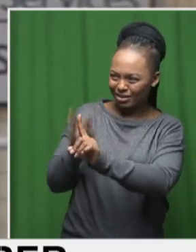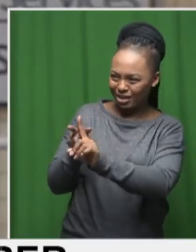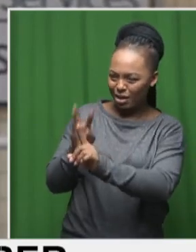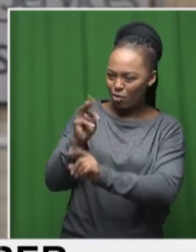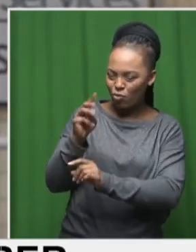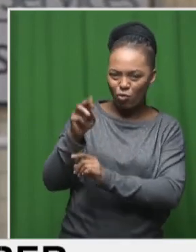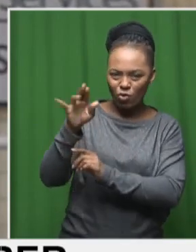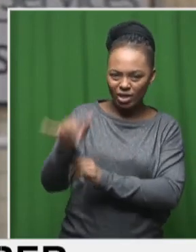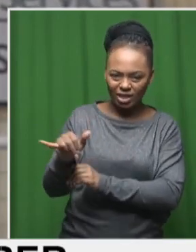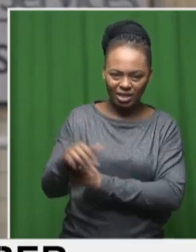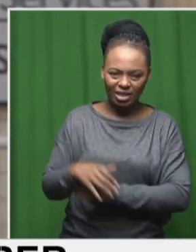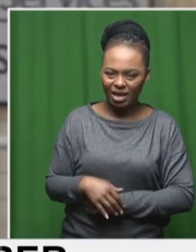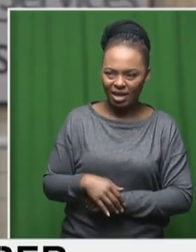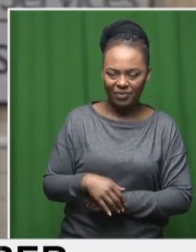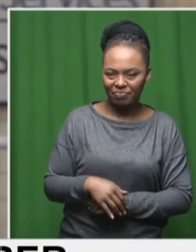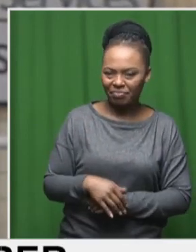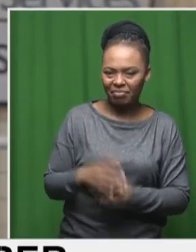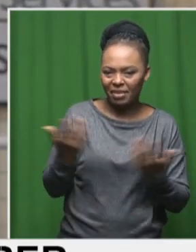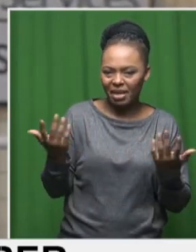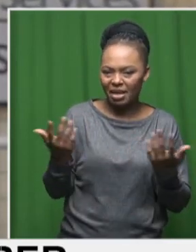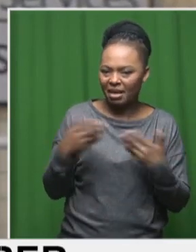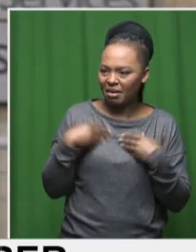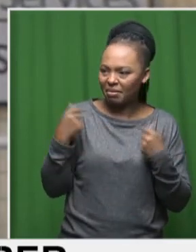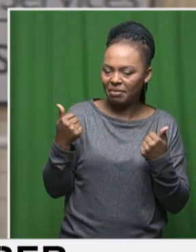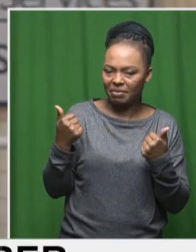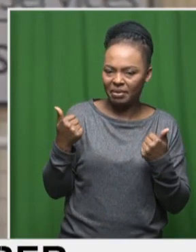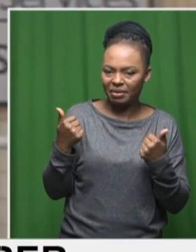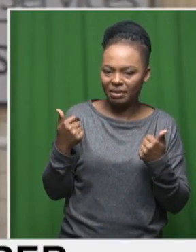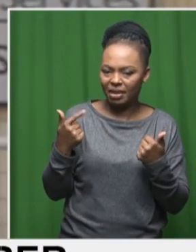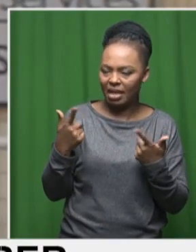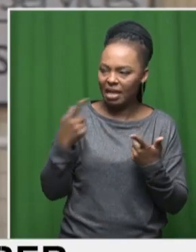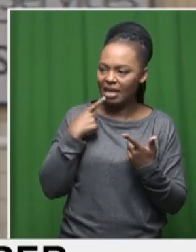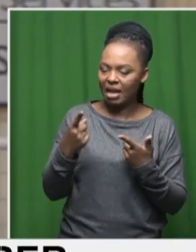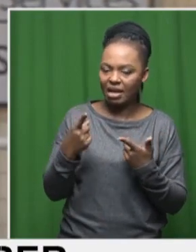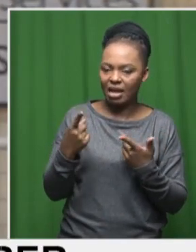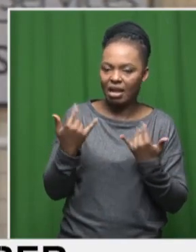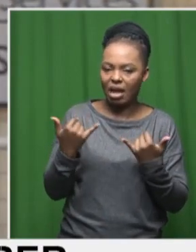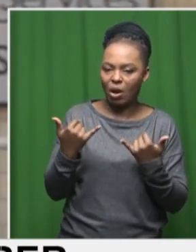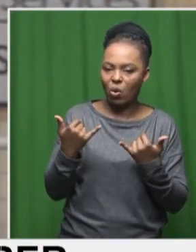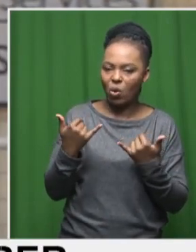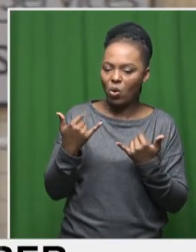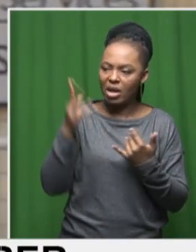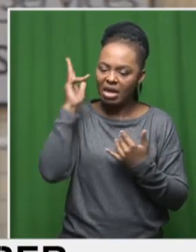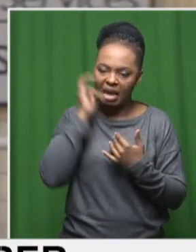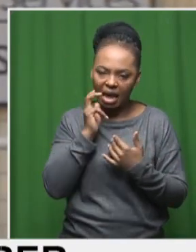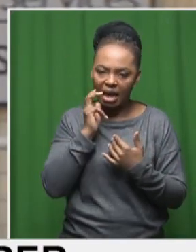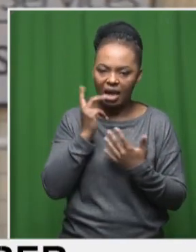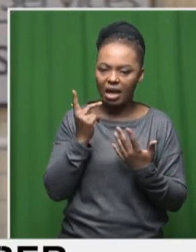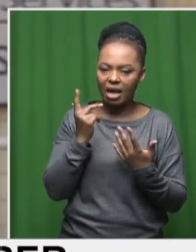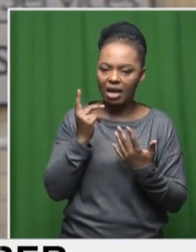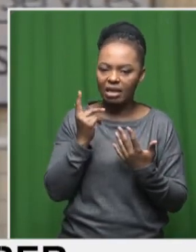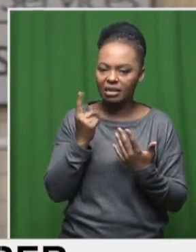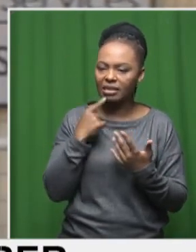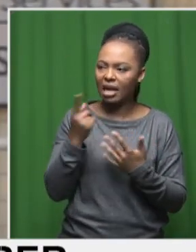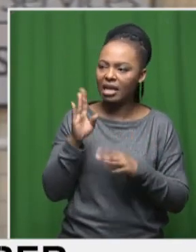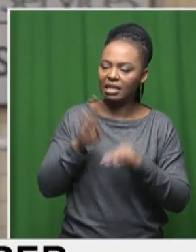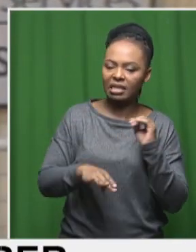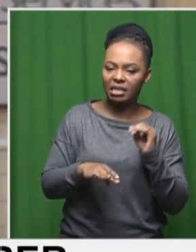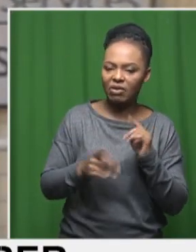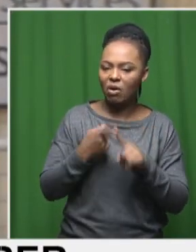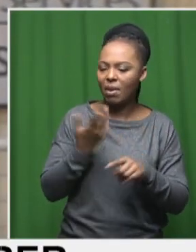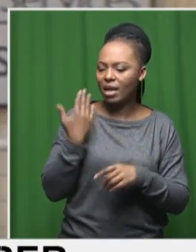no rehabilitation. I mean, he's vexatious in his litigation. We've had since December